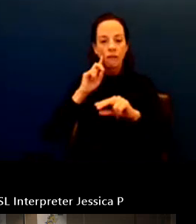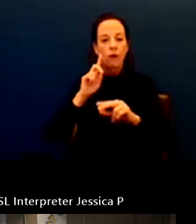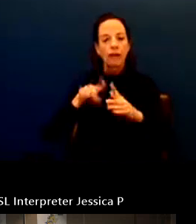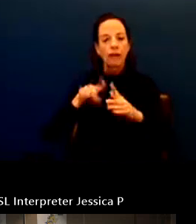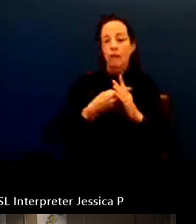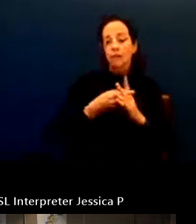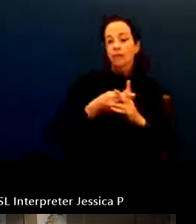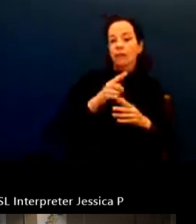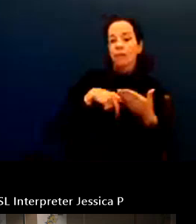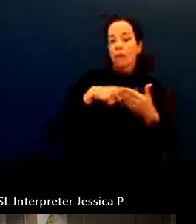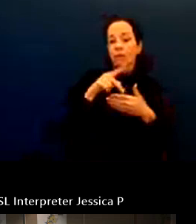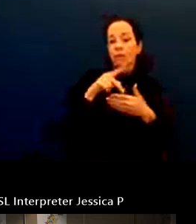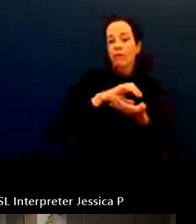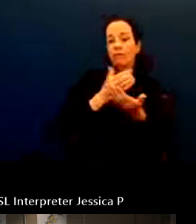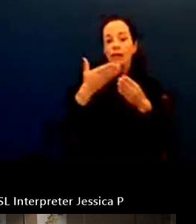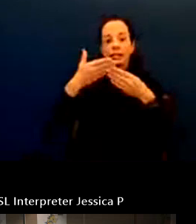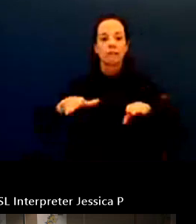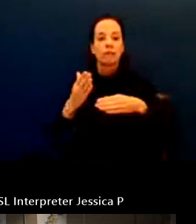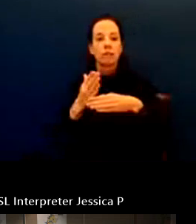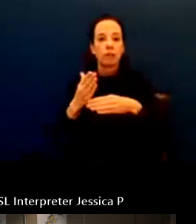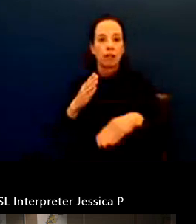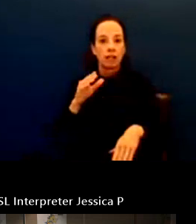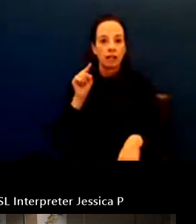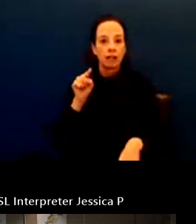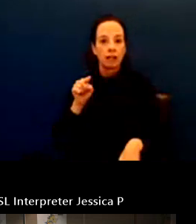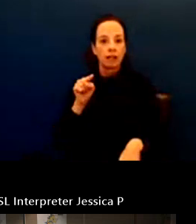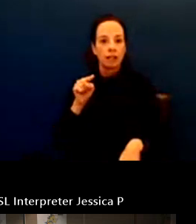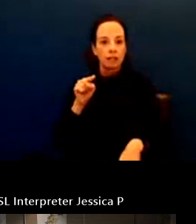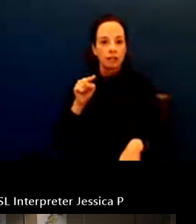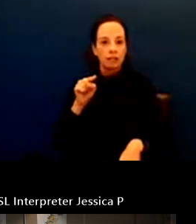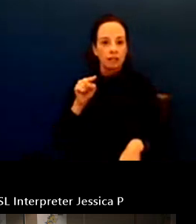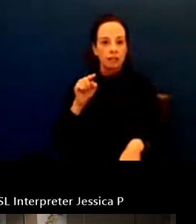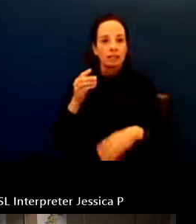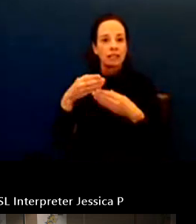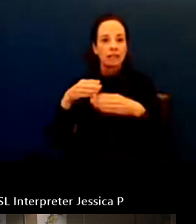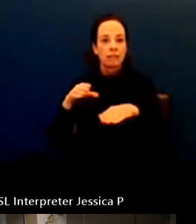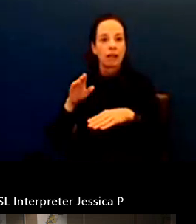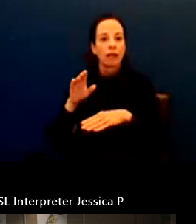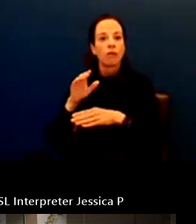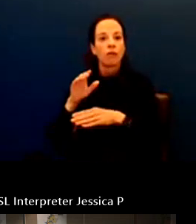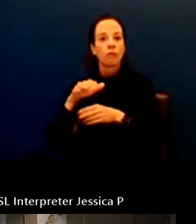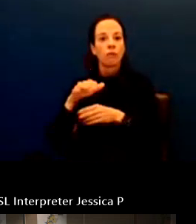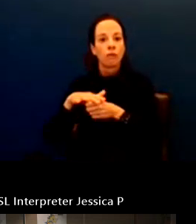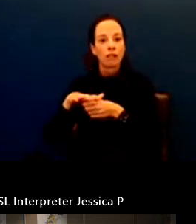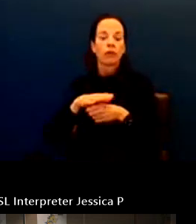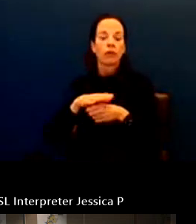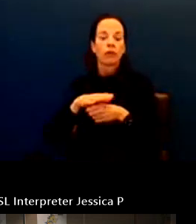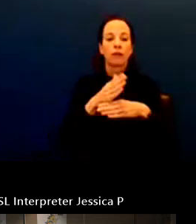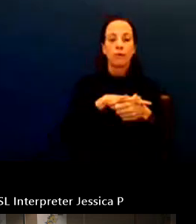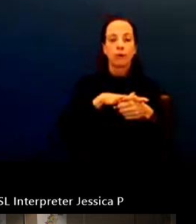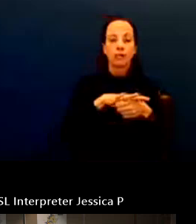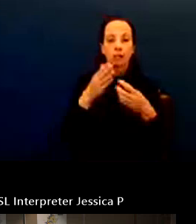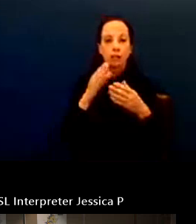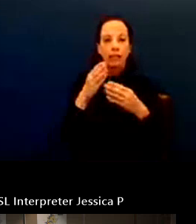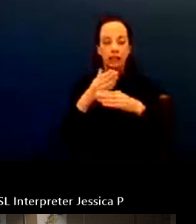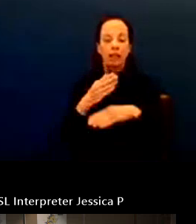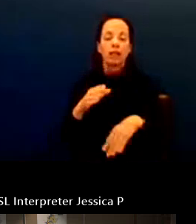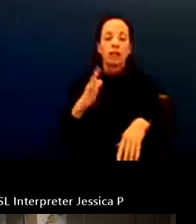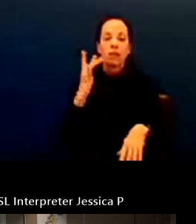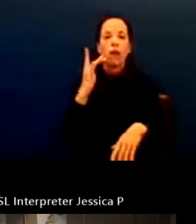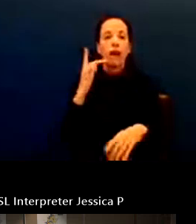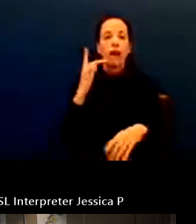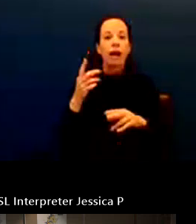split between the STIPS regional and interregional shares. The cost increase is primarily due to design